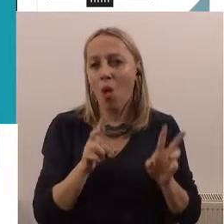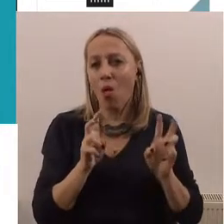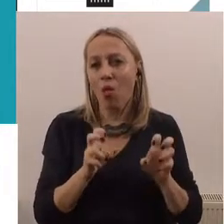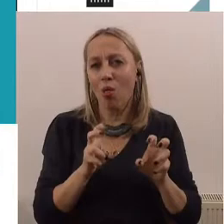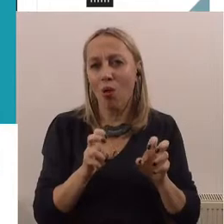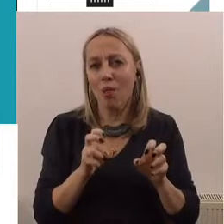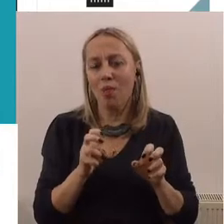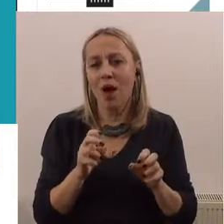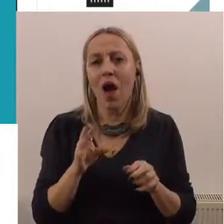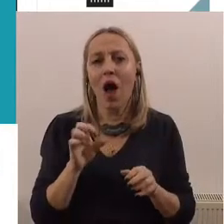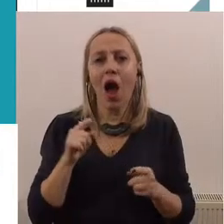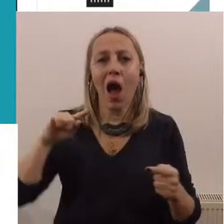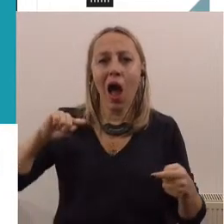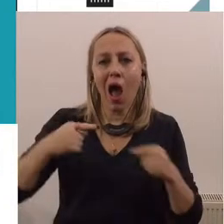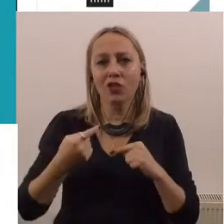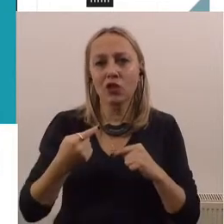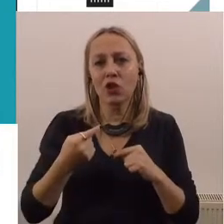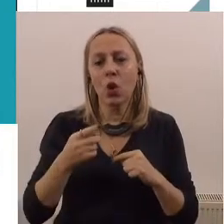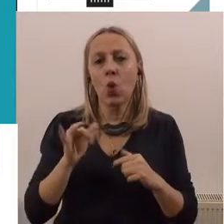So also